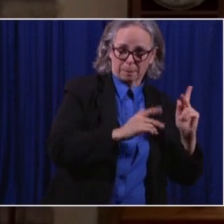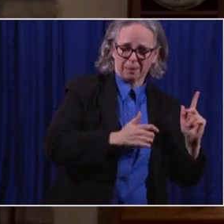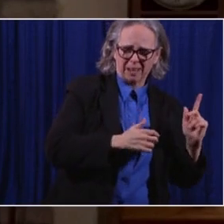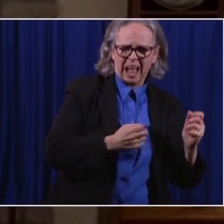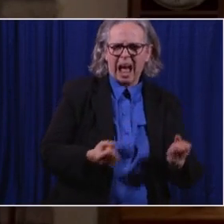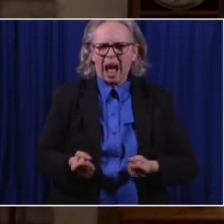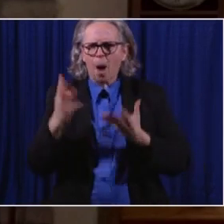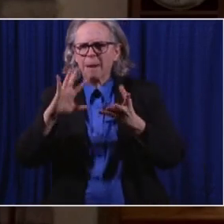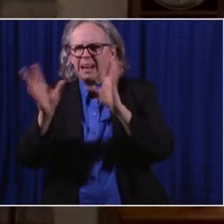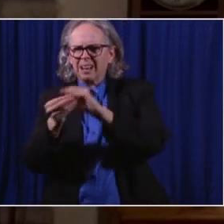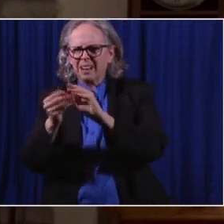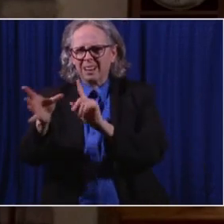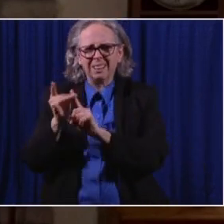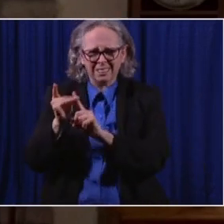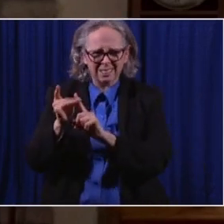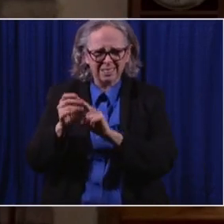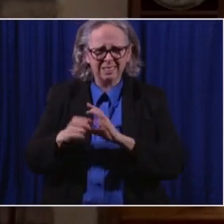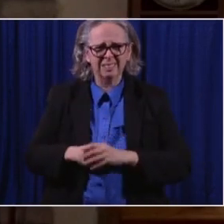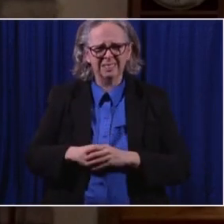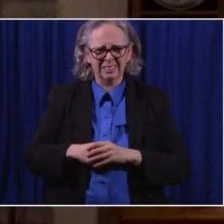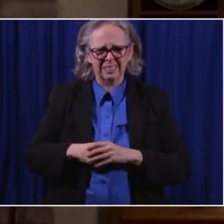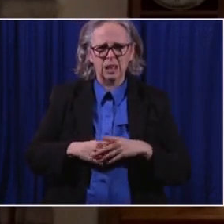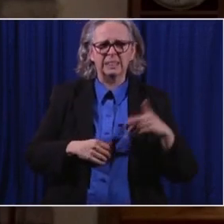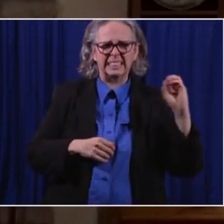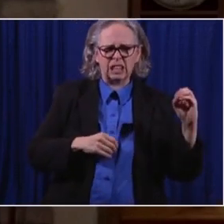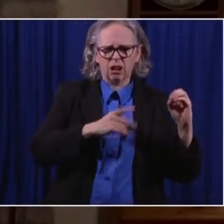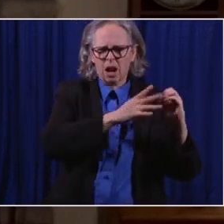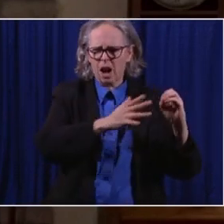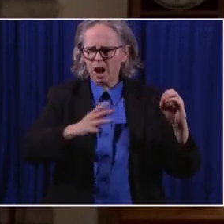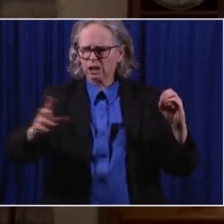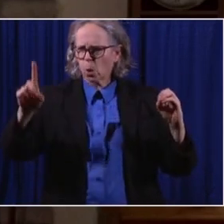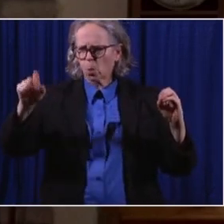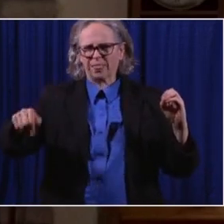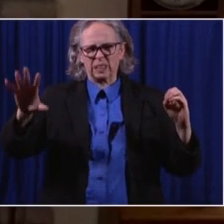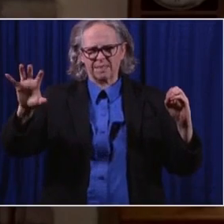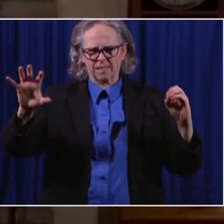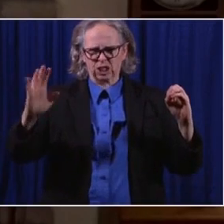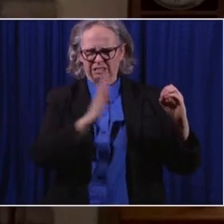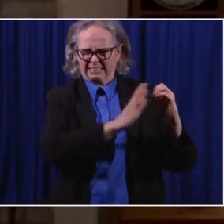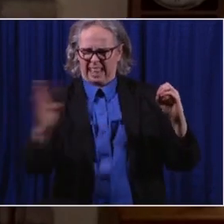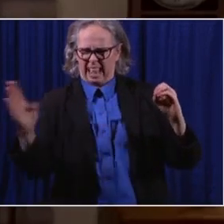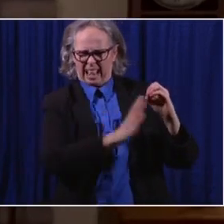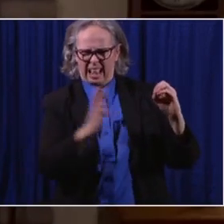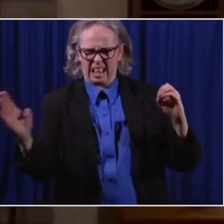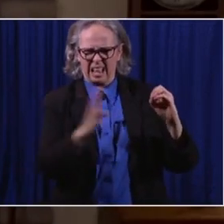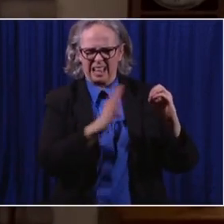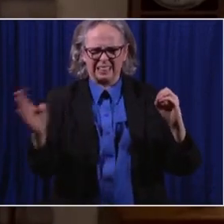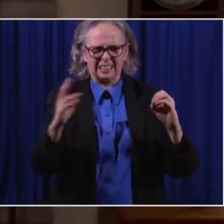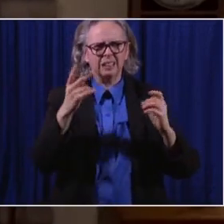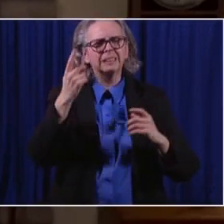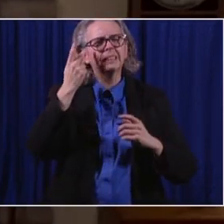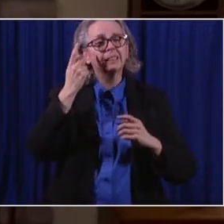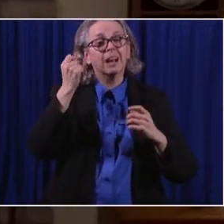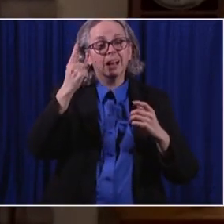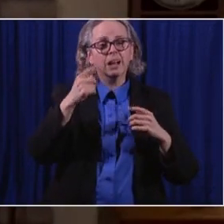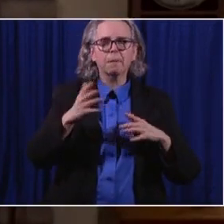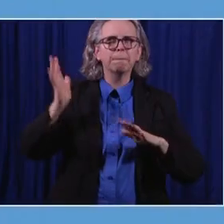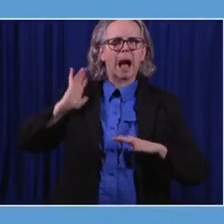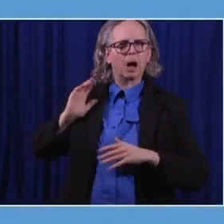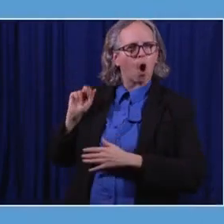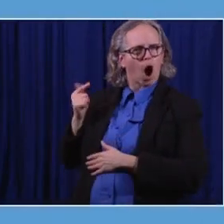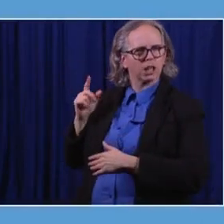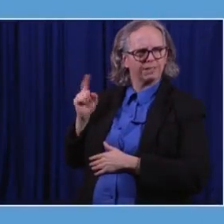would be 1,500. So it just shows how widespread it is. And this is kind of a time lapse starting August 1, September